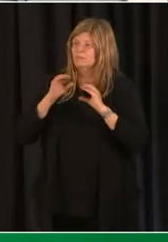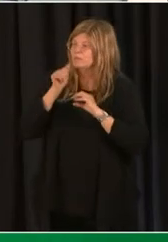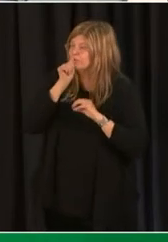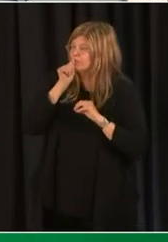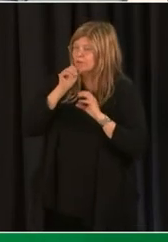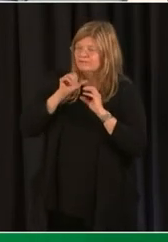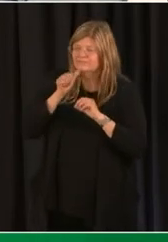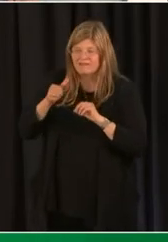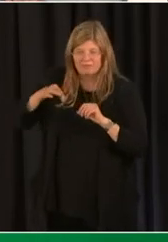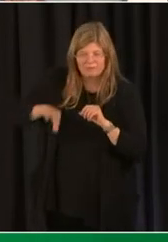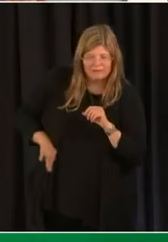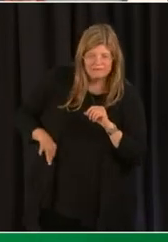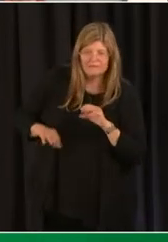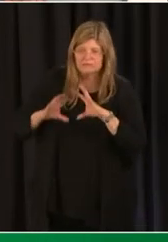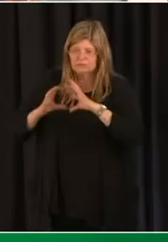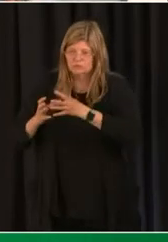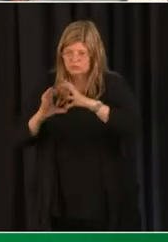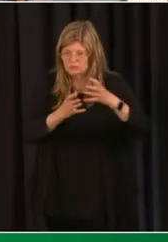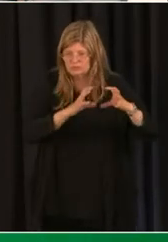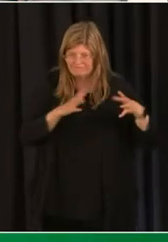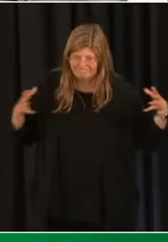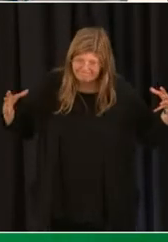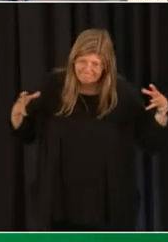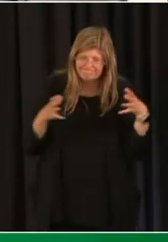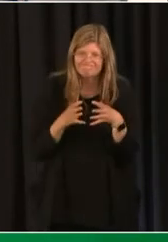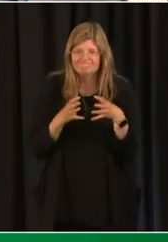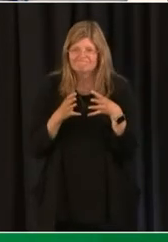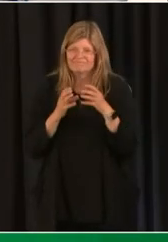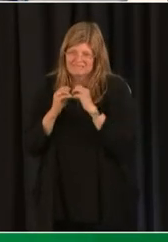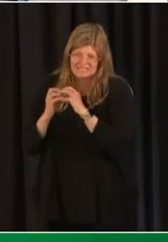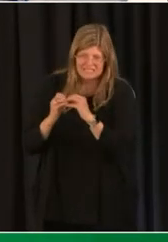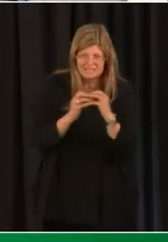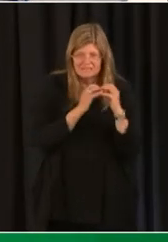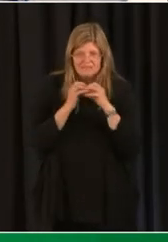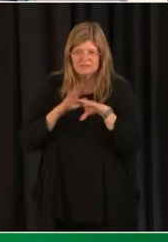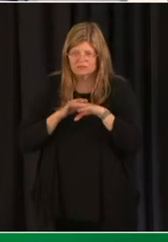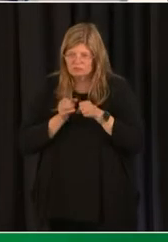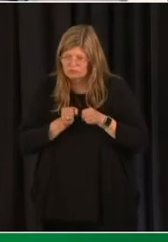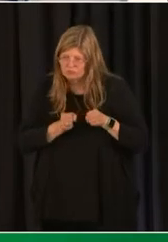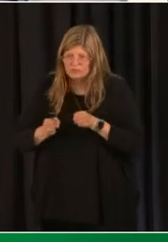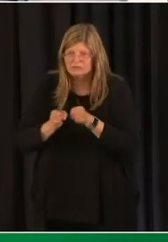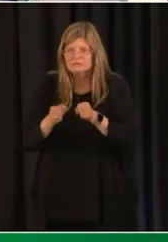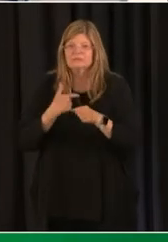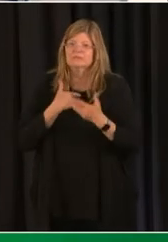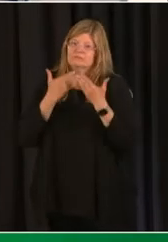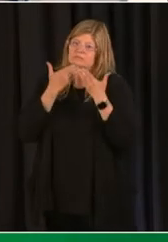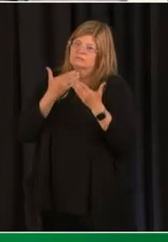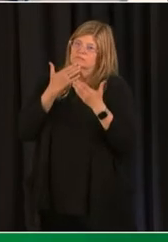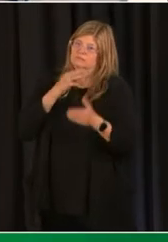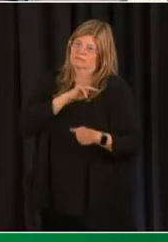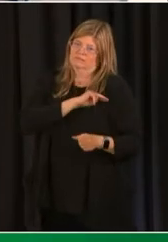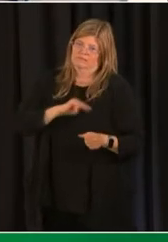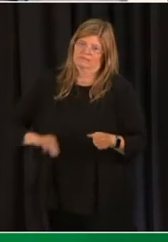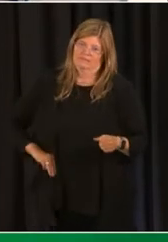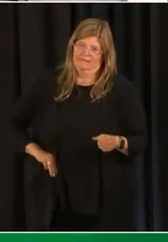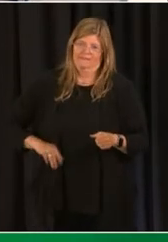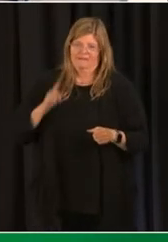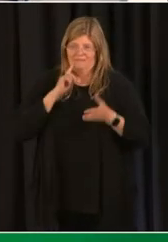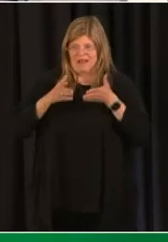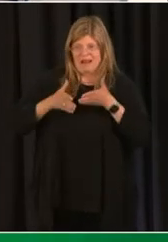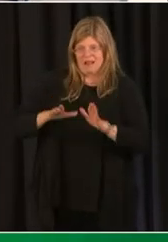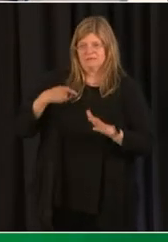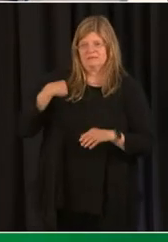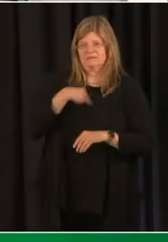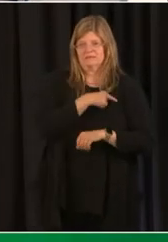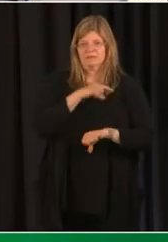are in the field every day. I'm very grateful to Mayor Bowser and her agencies and my